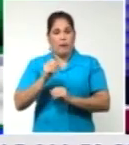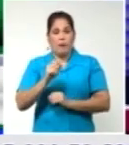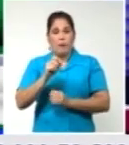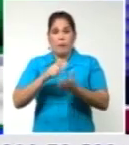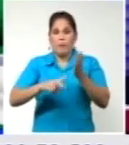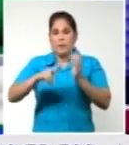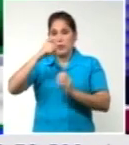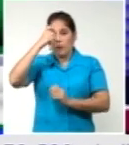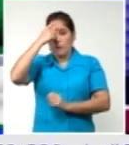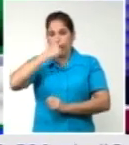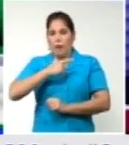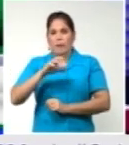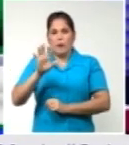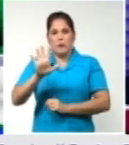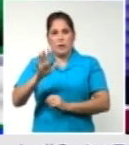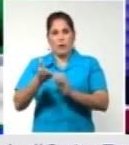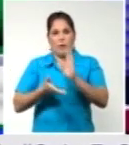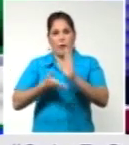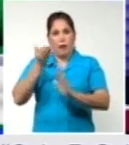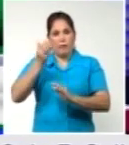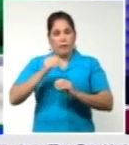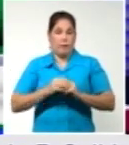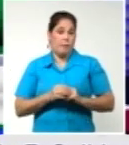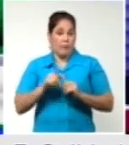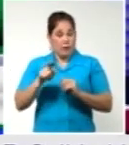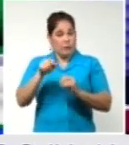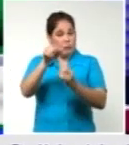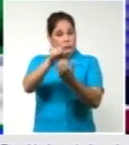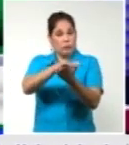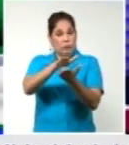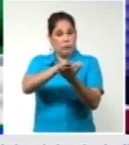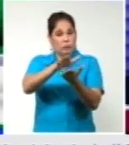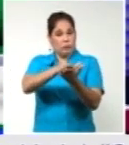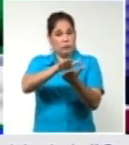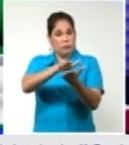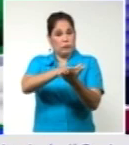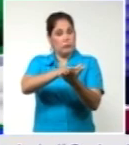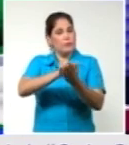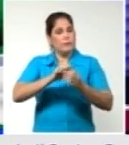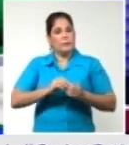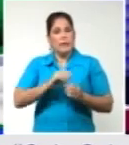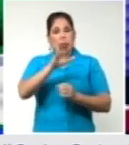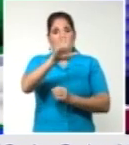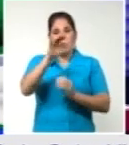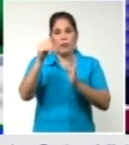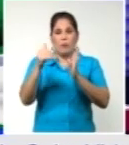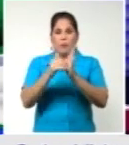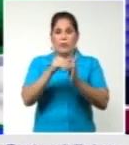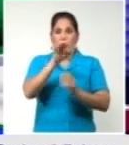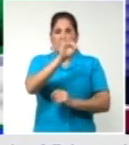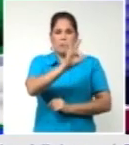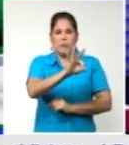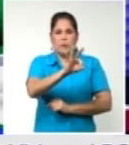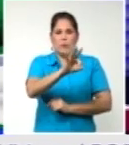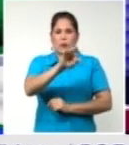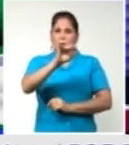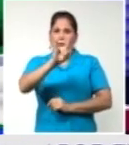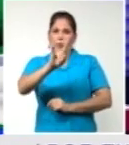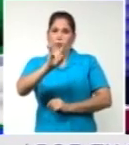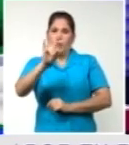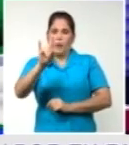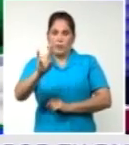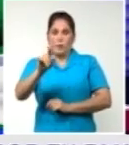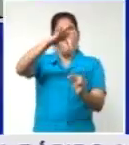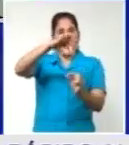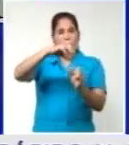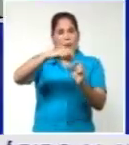serious. Now, Lillian, if you could pull up the next graph, which will help us understand how the virus has been behaving